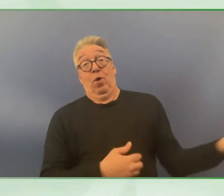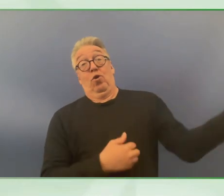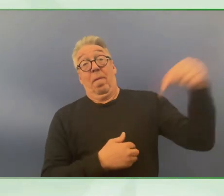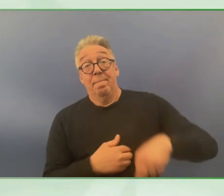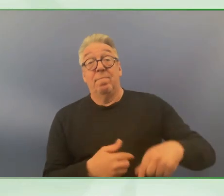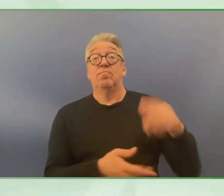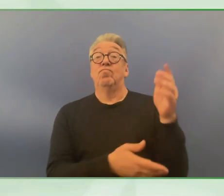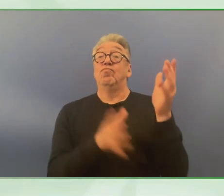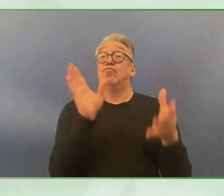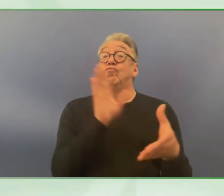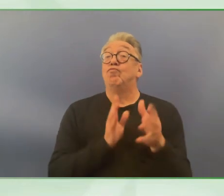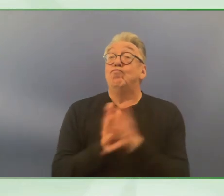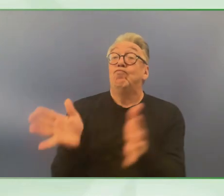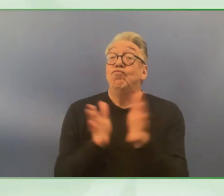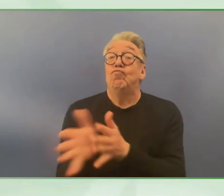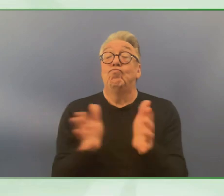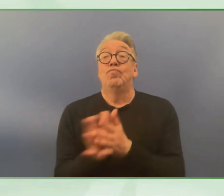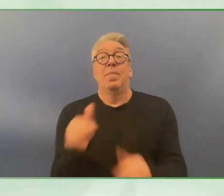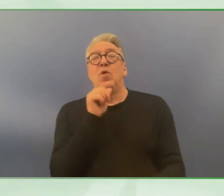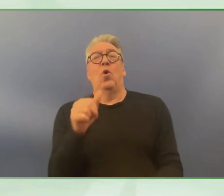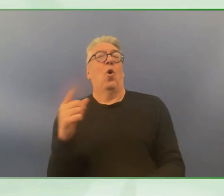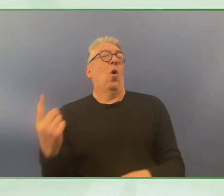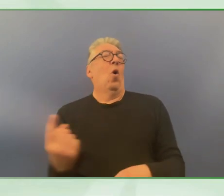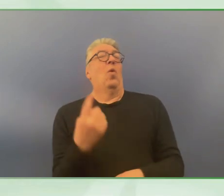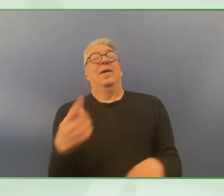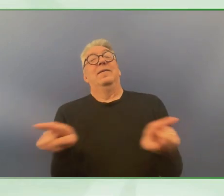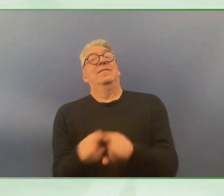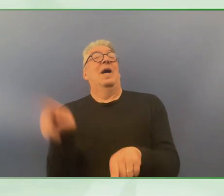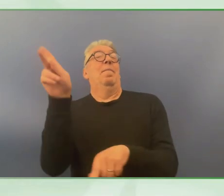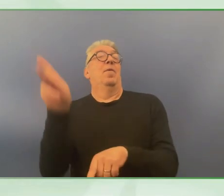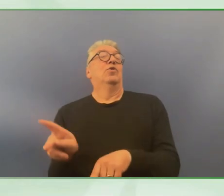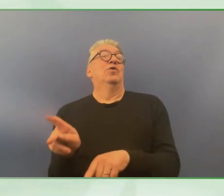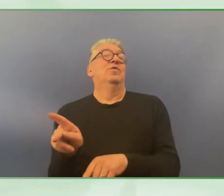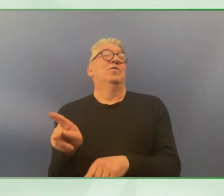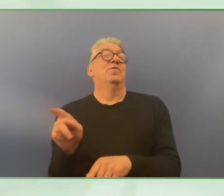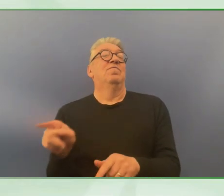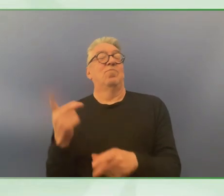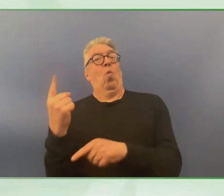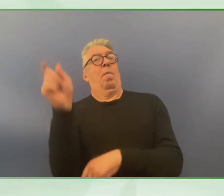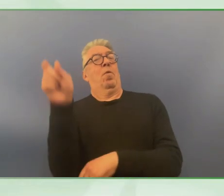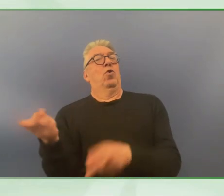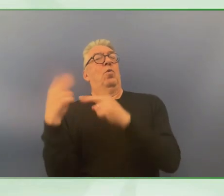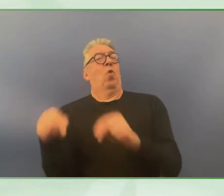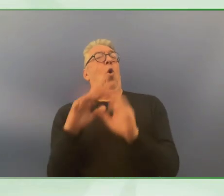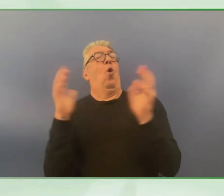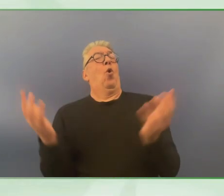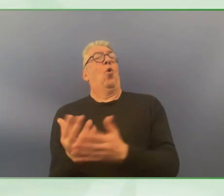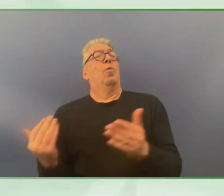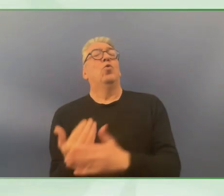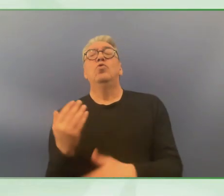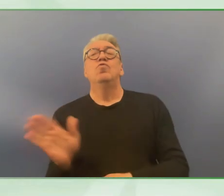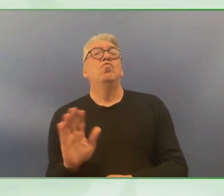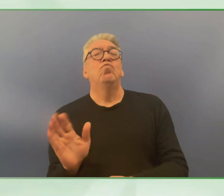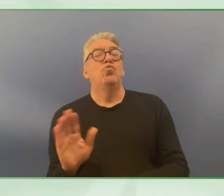instead of having the same person always providing a global update. And what that does is actually ensures a little bit more